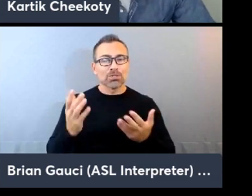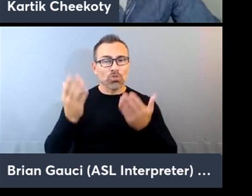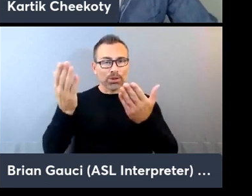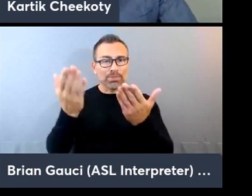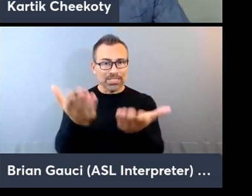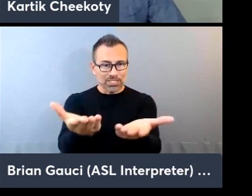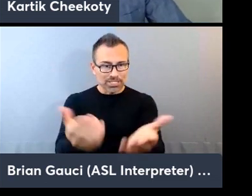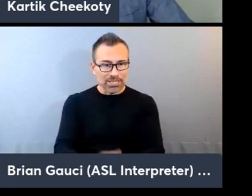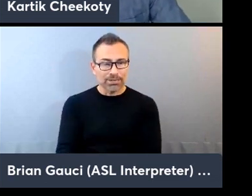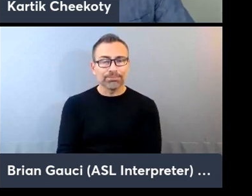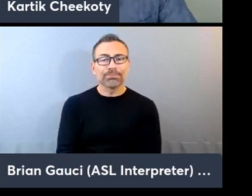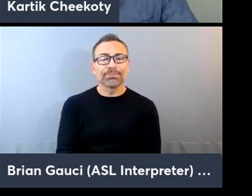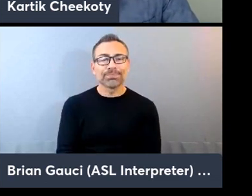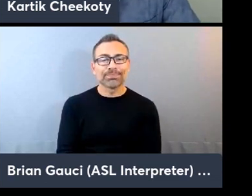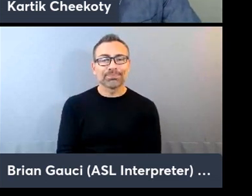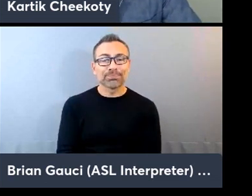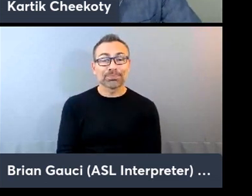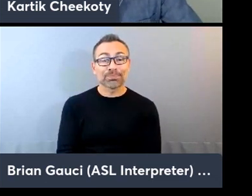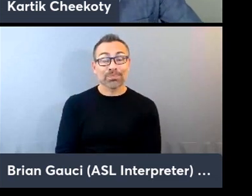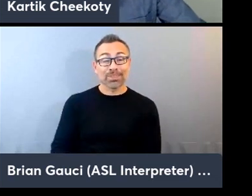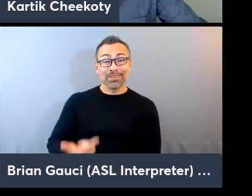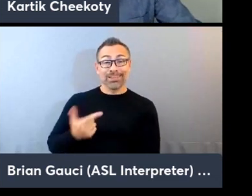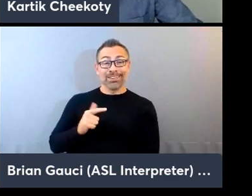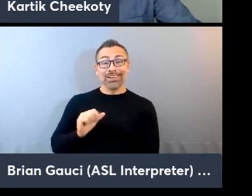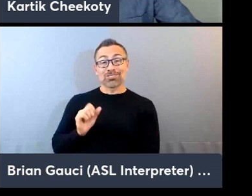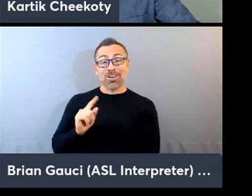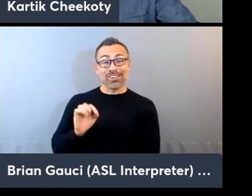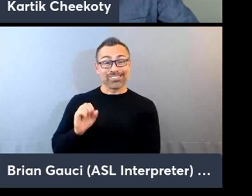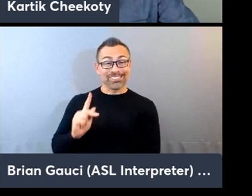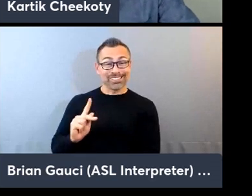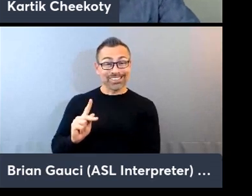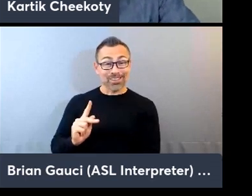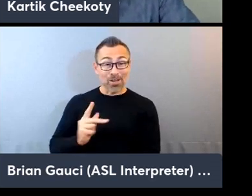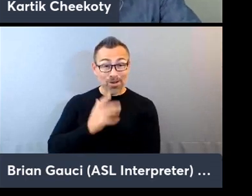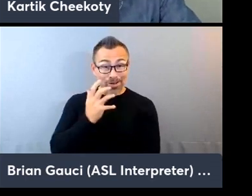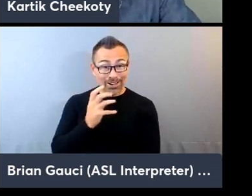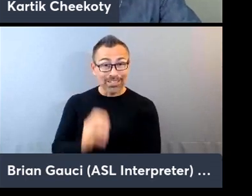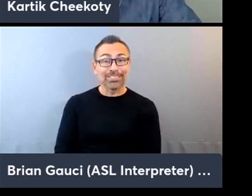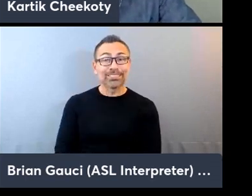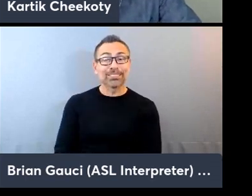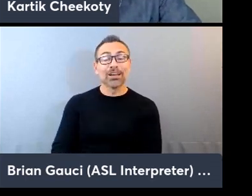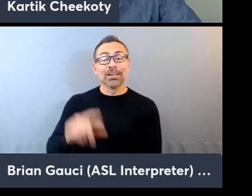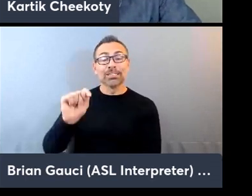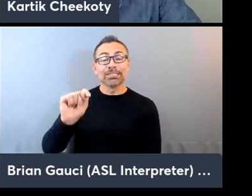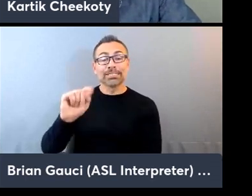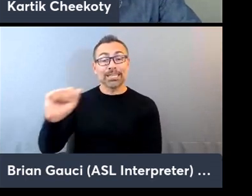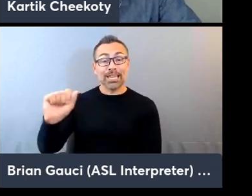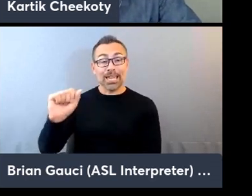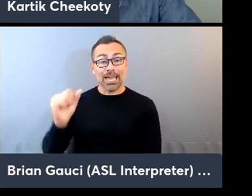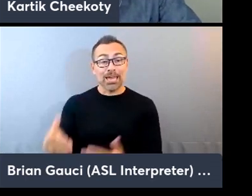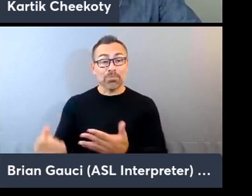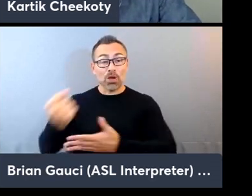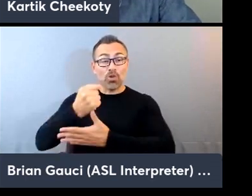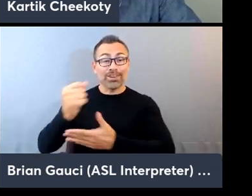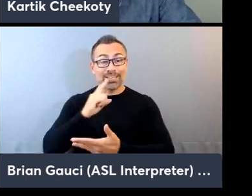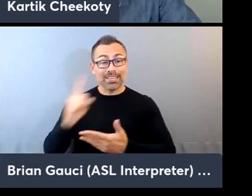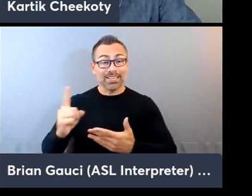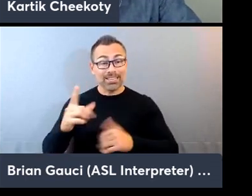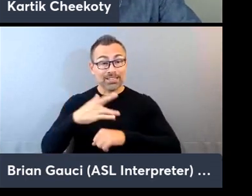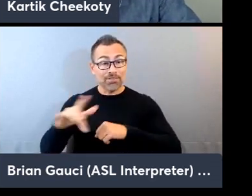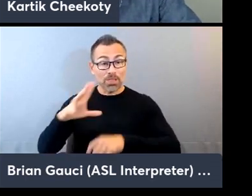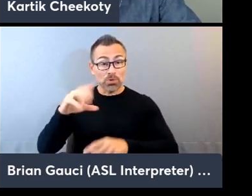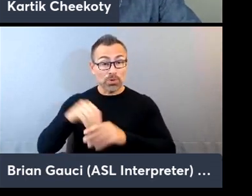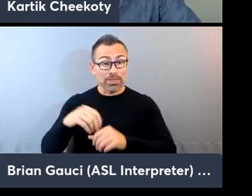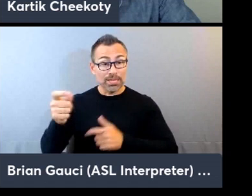like. Awesome. So the TA priority is available in the management account of